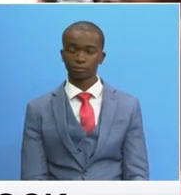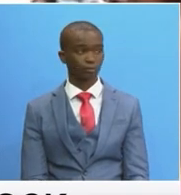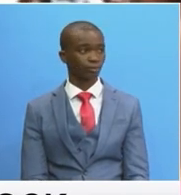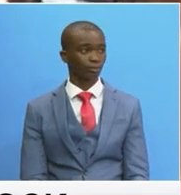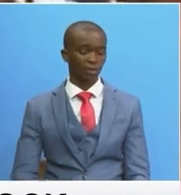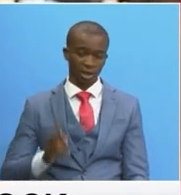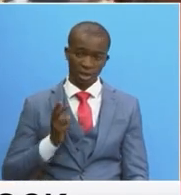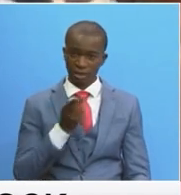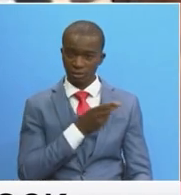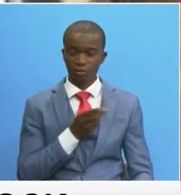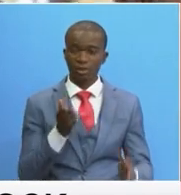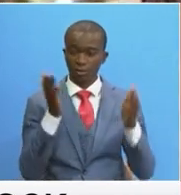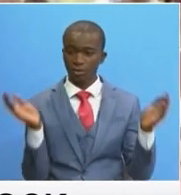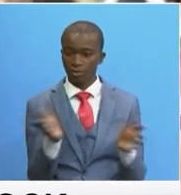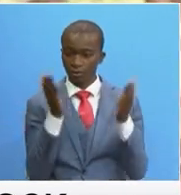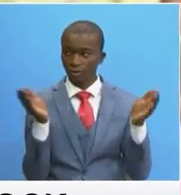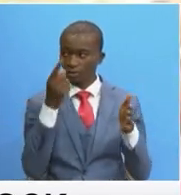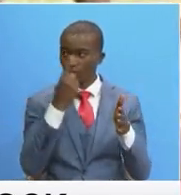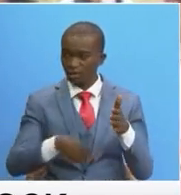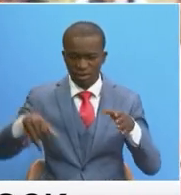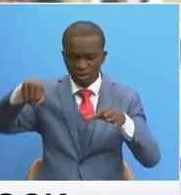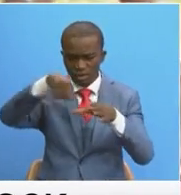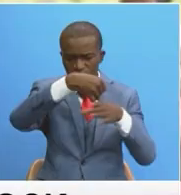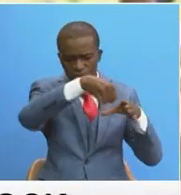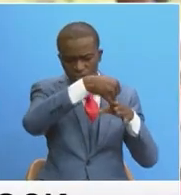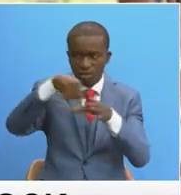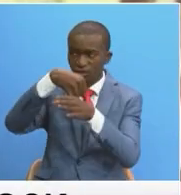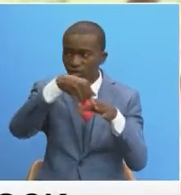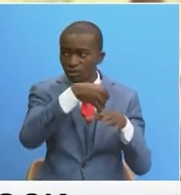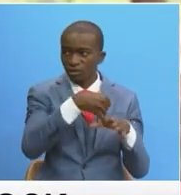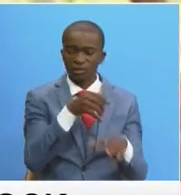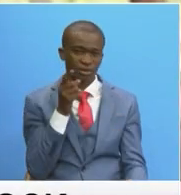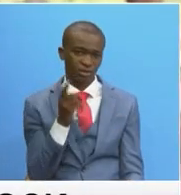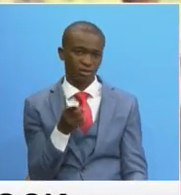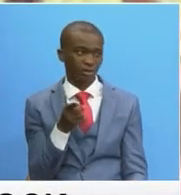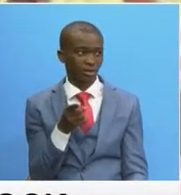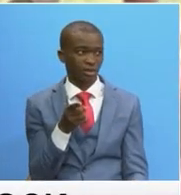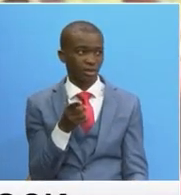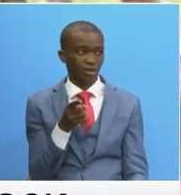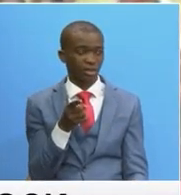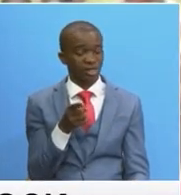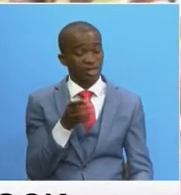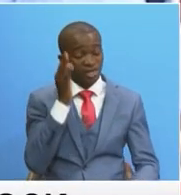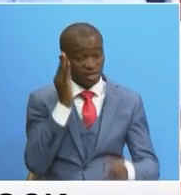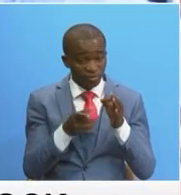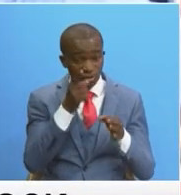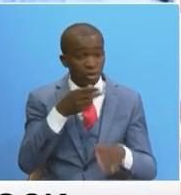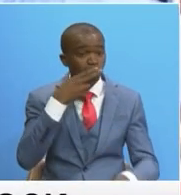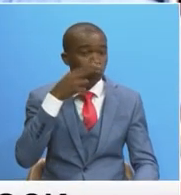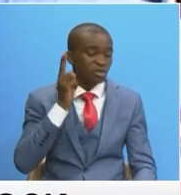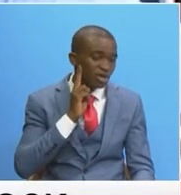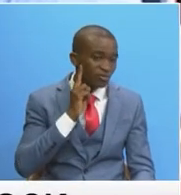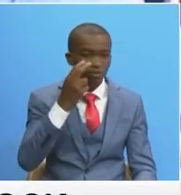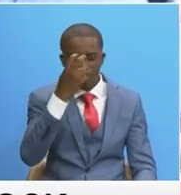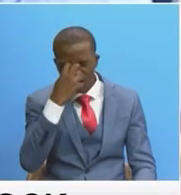is inclusiveness. We are learning. We want, whether you are with special abilities or without abilities or